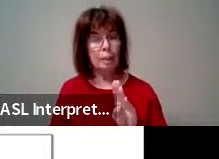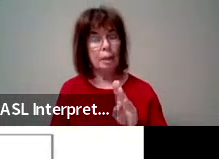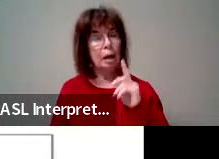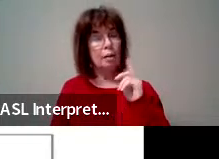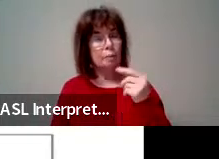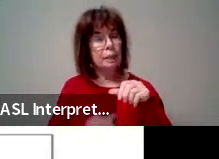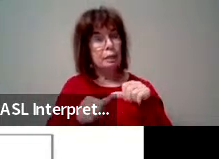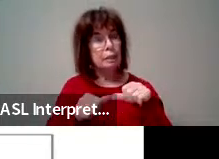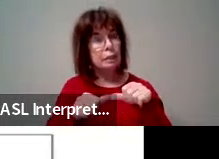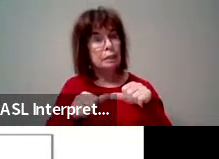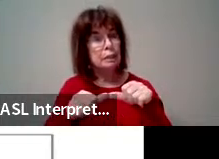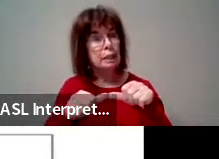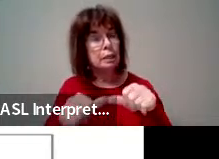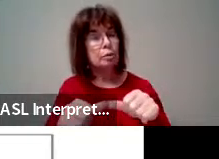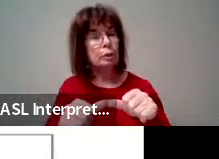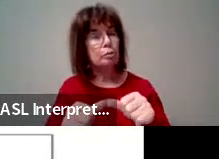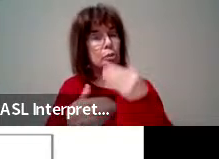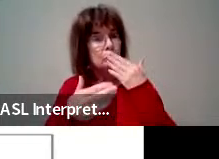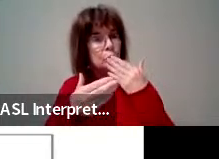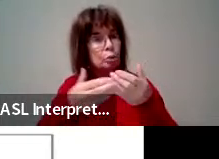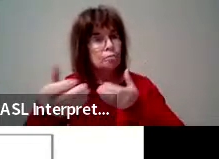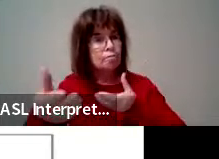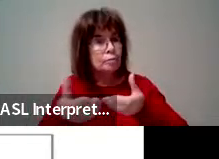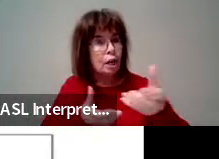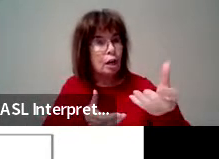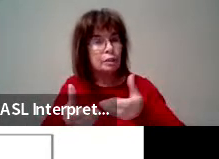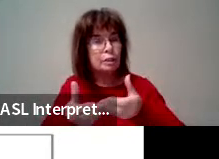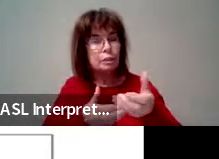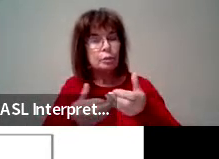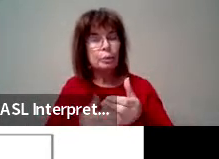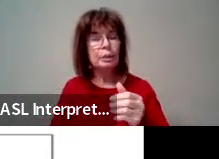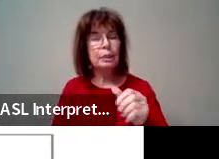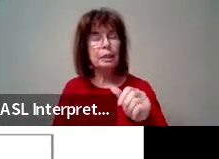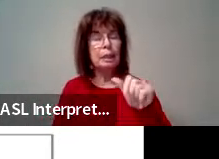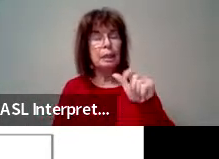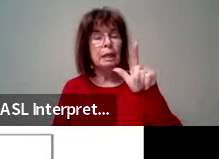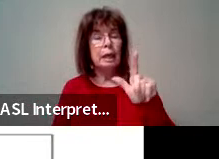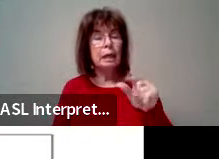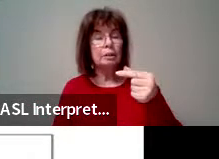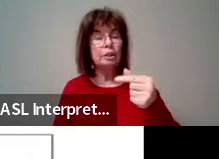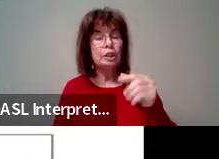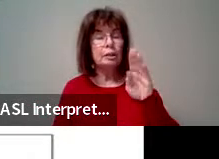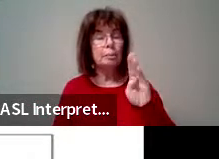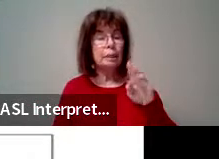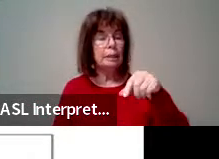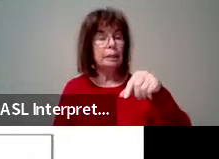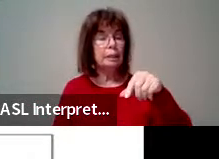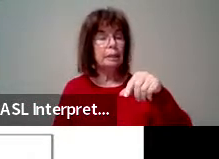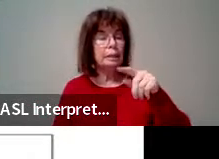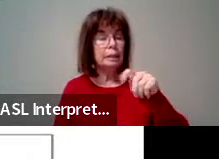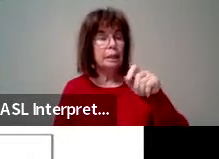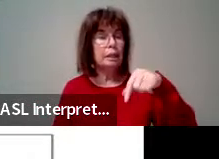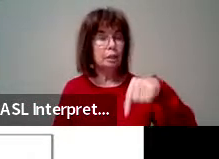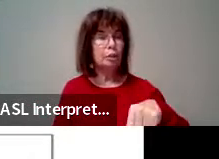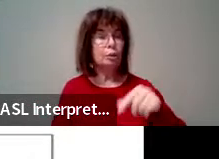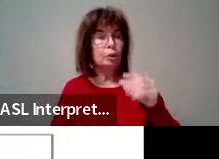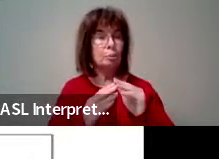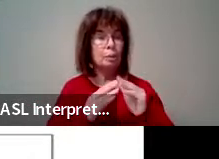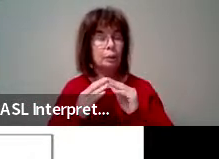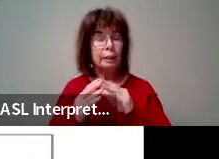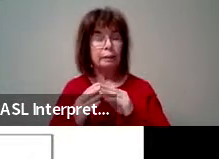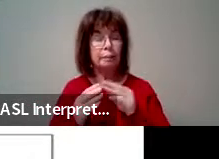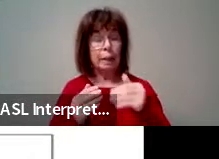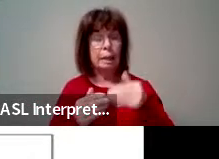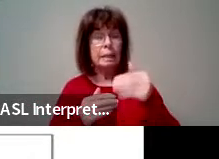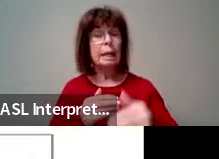consistent conversation with the LGBTQ community, generally speaking. Next slide, please.